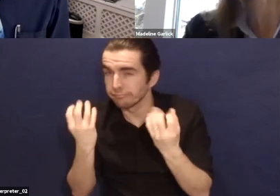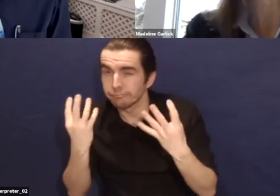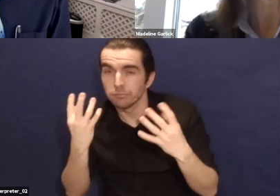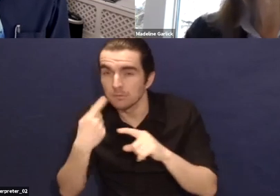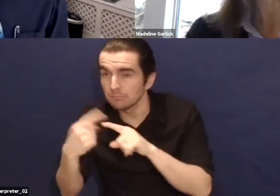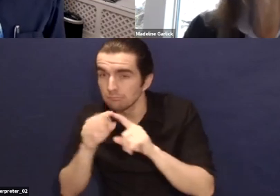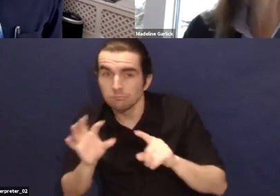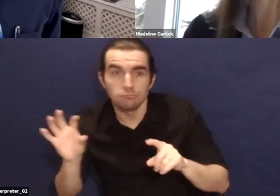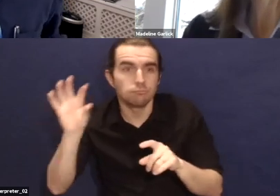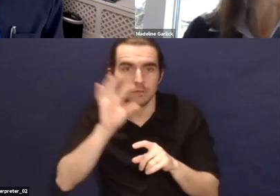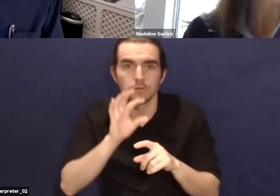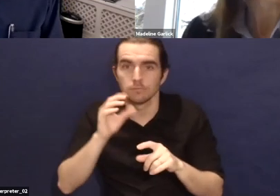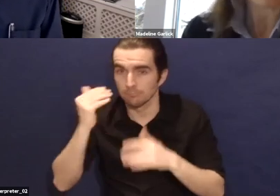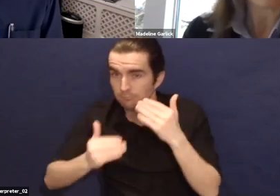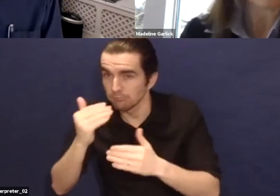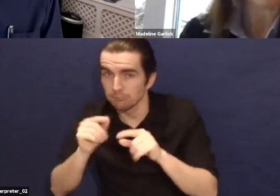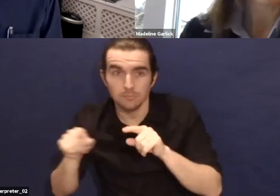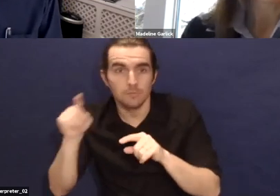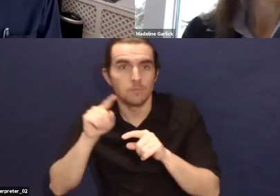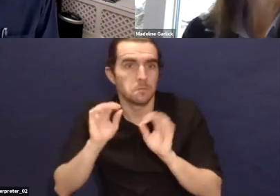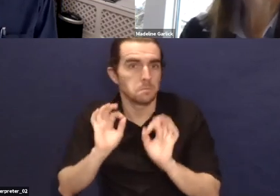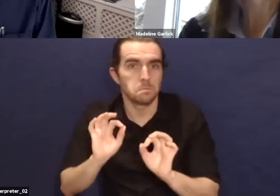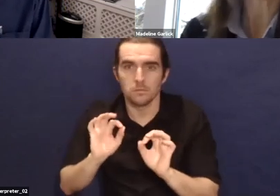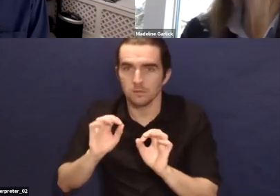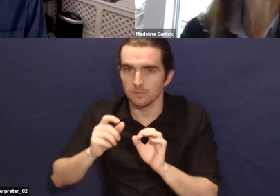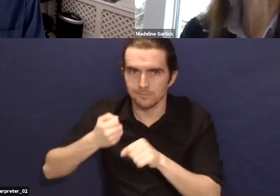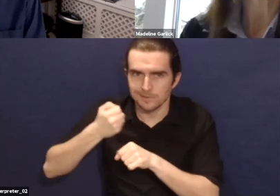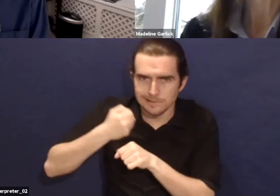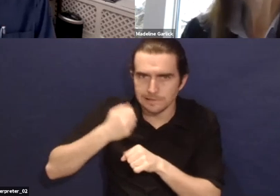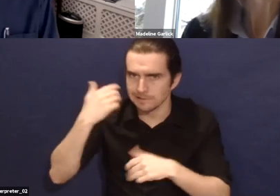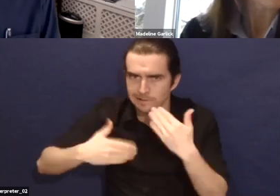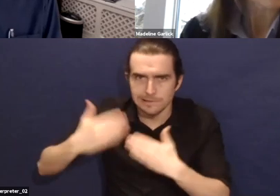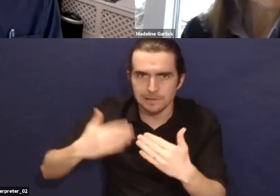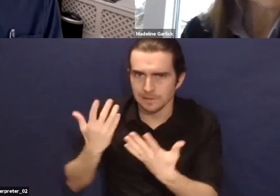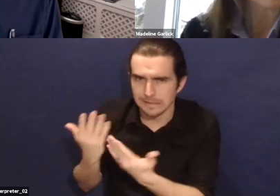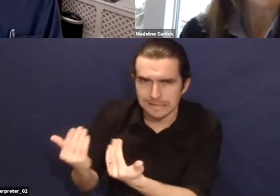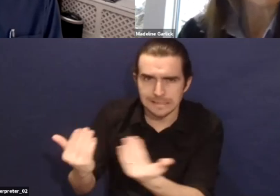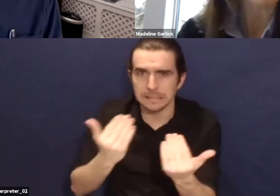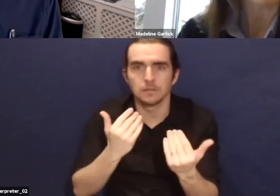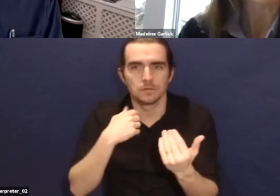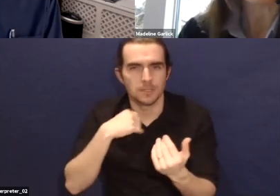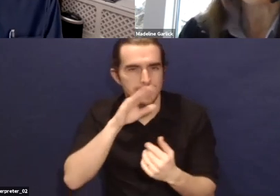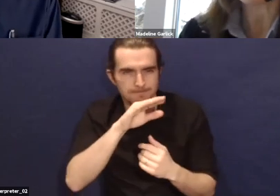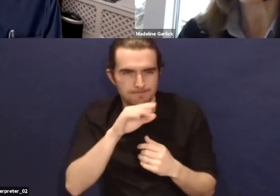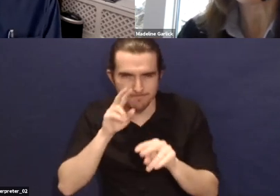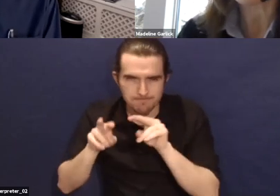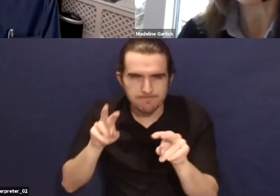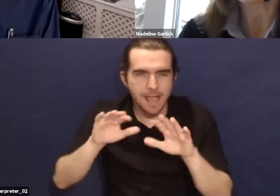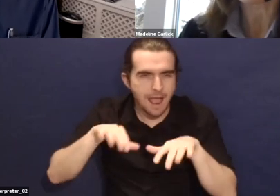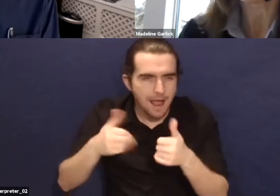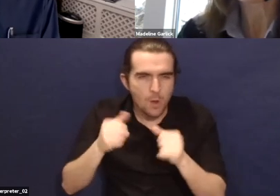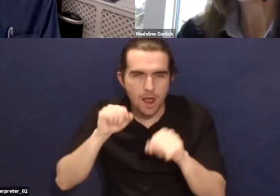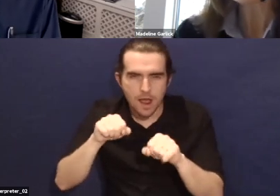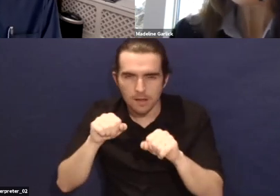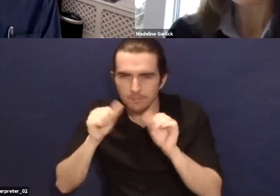do this, but it's something that can and must be done in the interests, as you say, of host communities as well as of displaced people